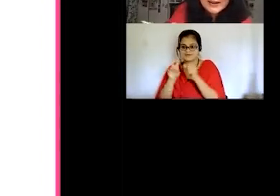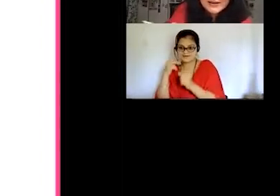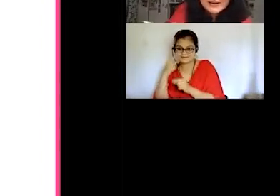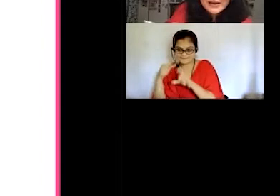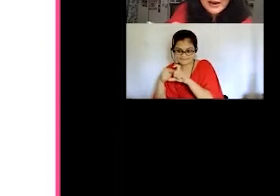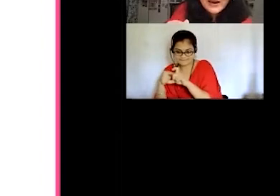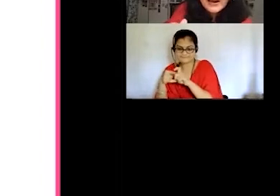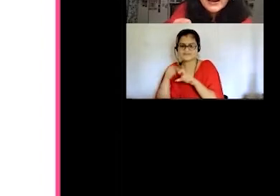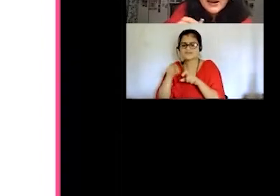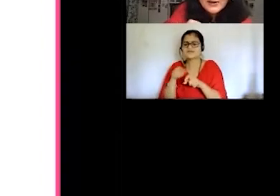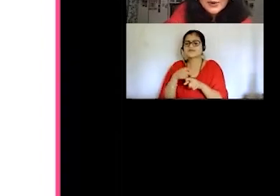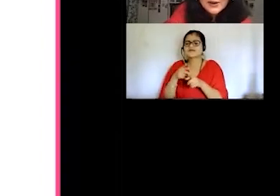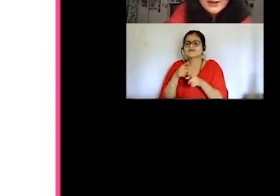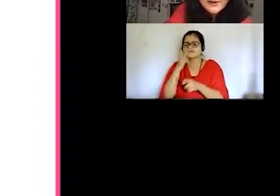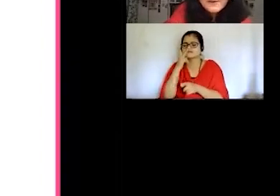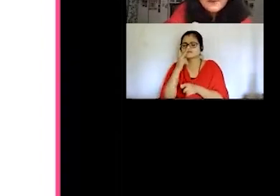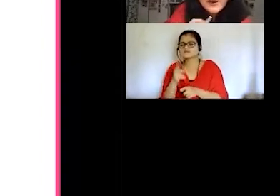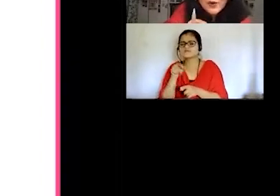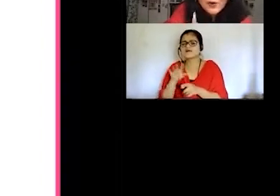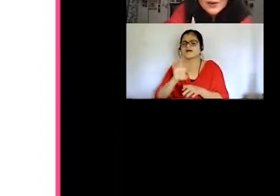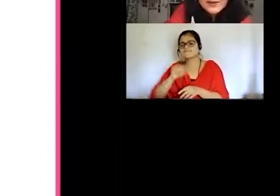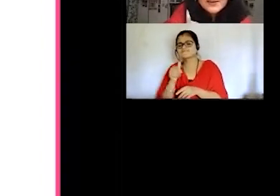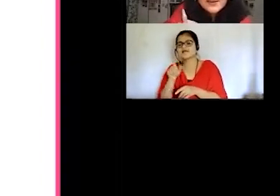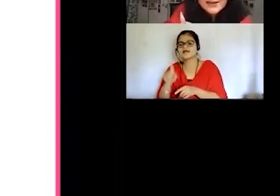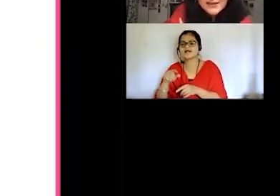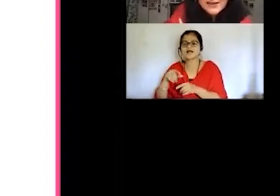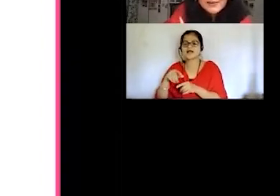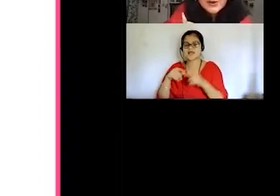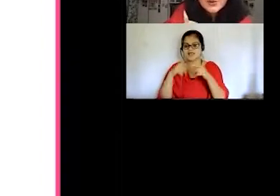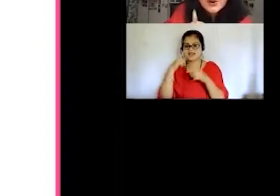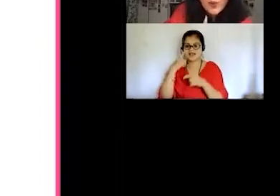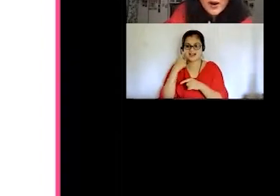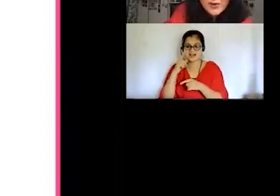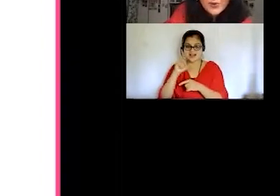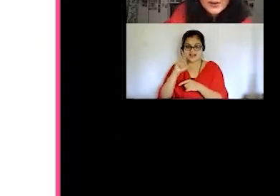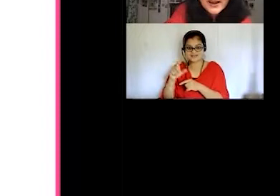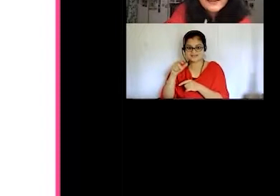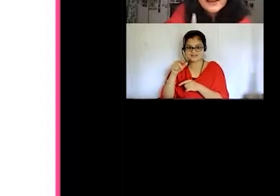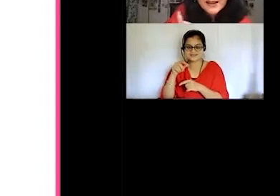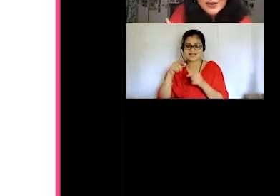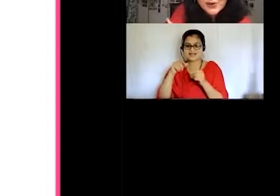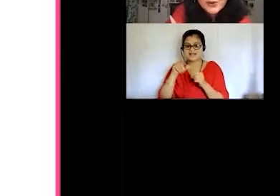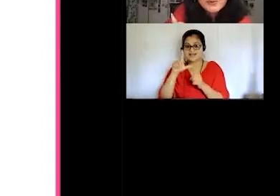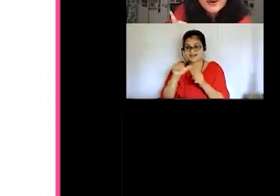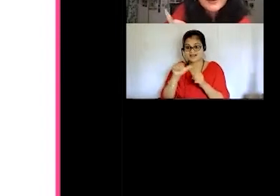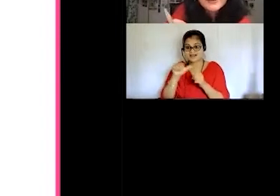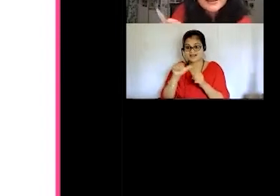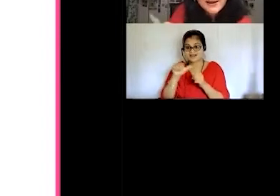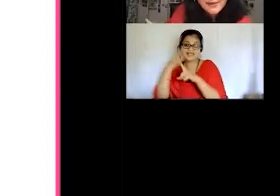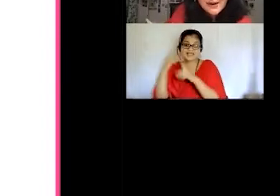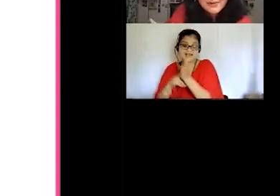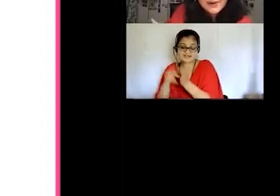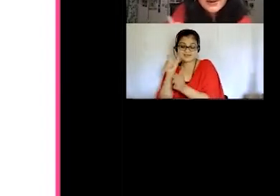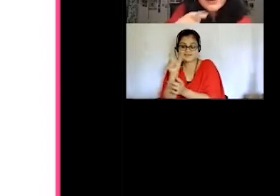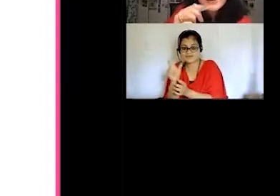denoting 8. In other words, the octave is the distance between one note and the next note bearing the